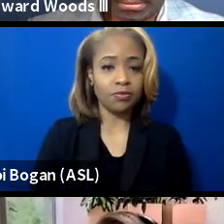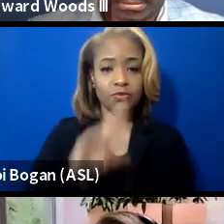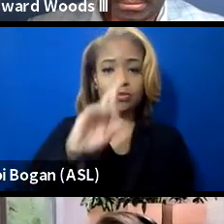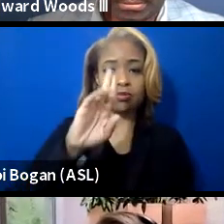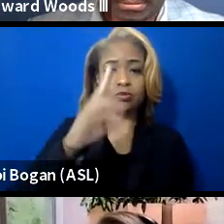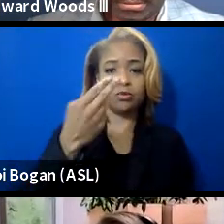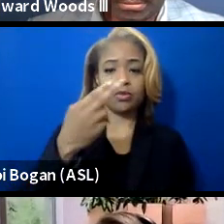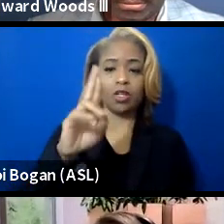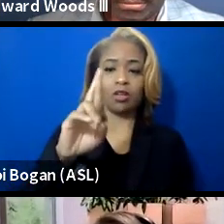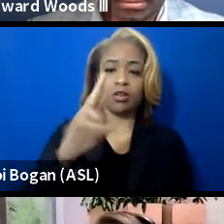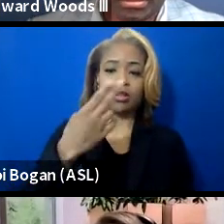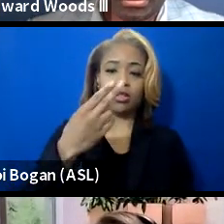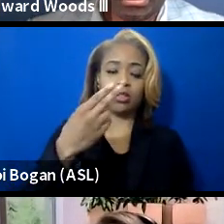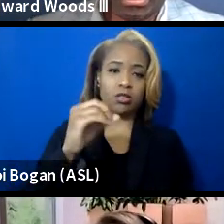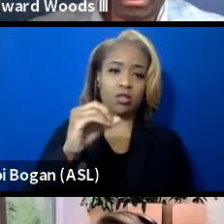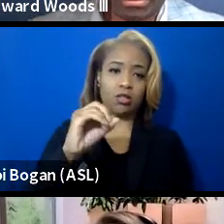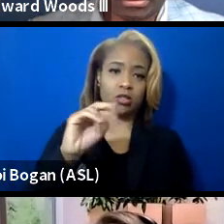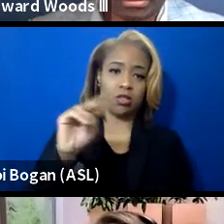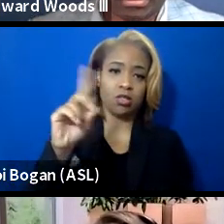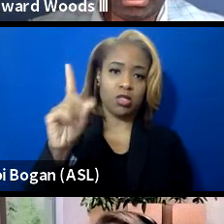Rhonda.